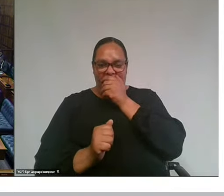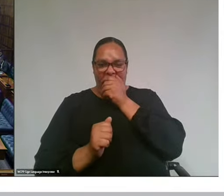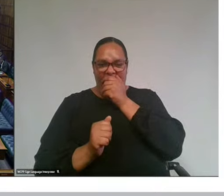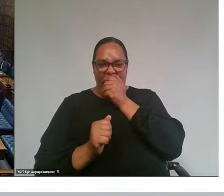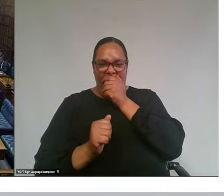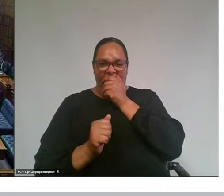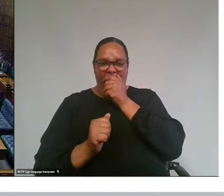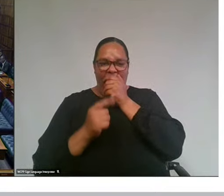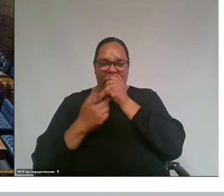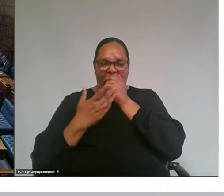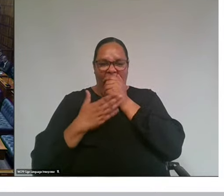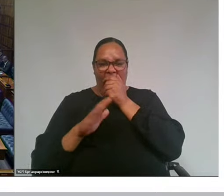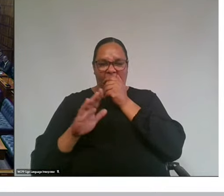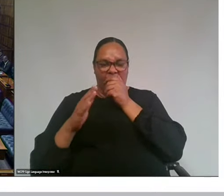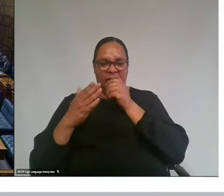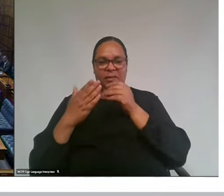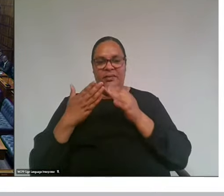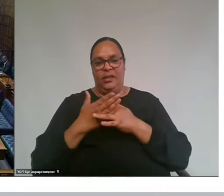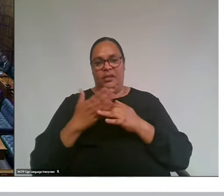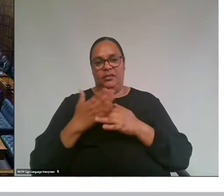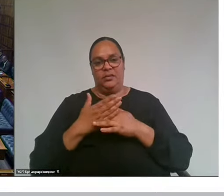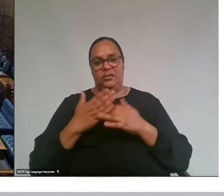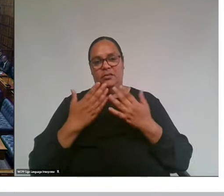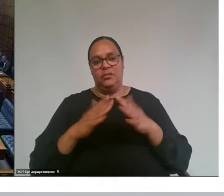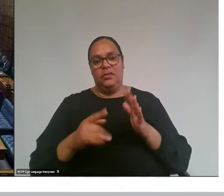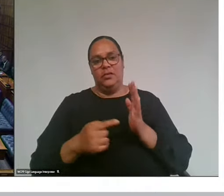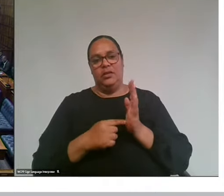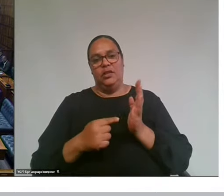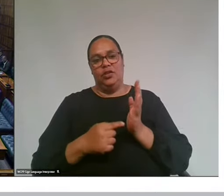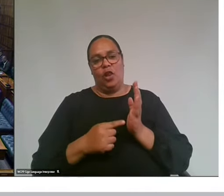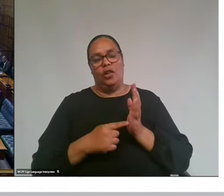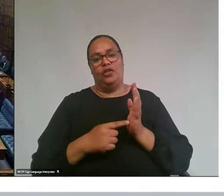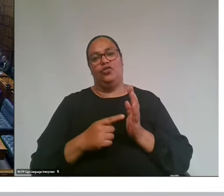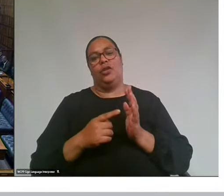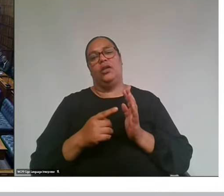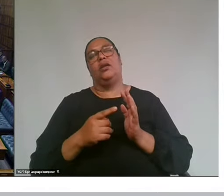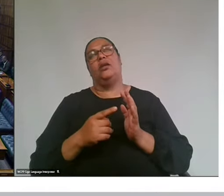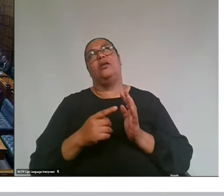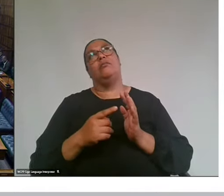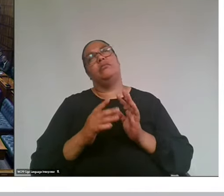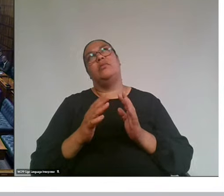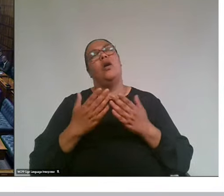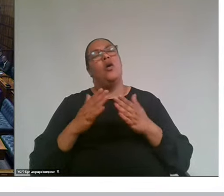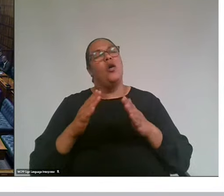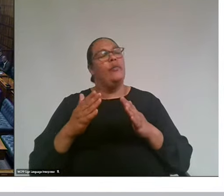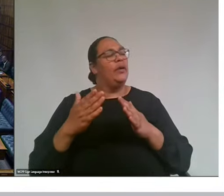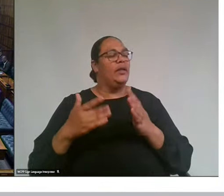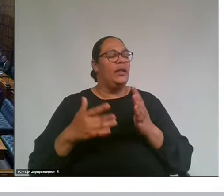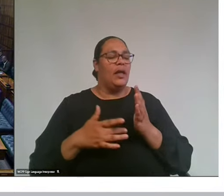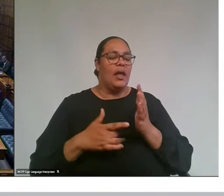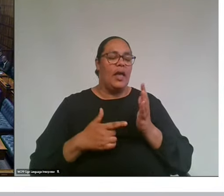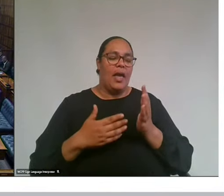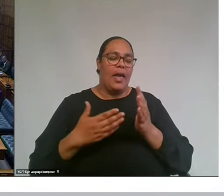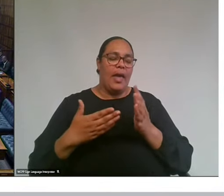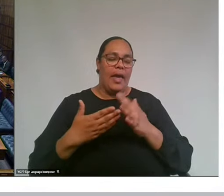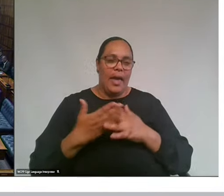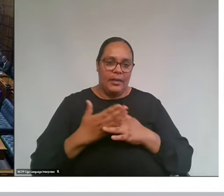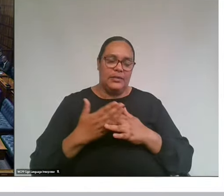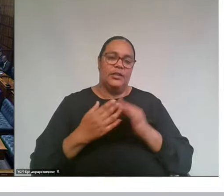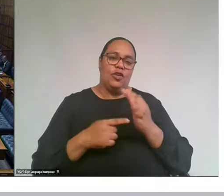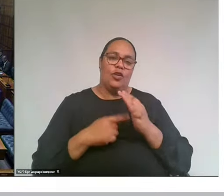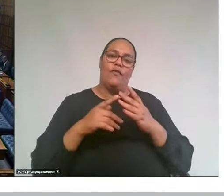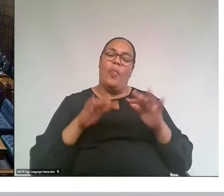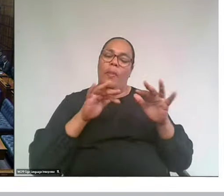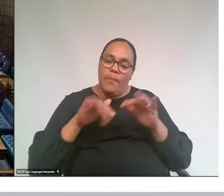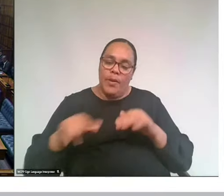and Open Access uh technology um not open access Technologies but open access for the people of